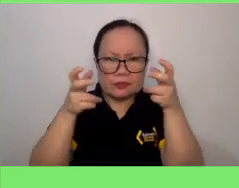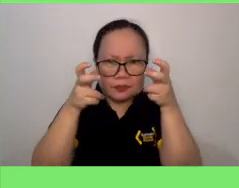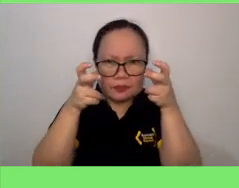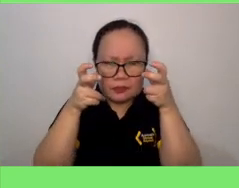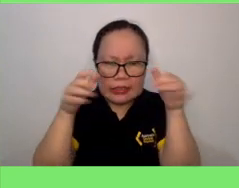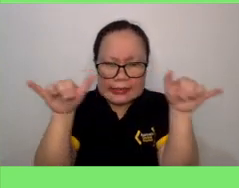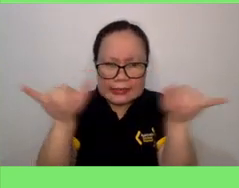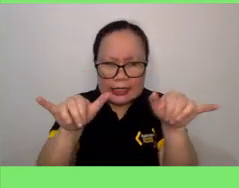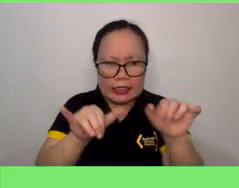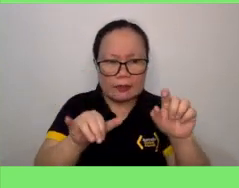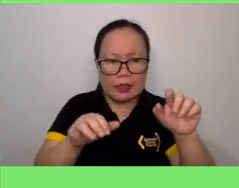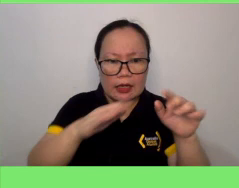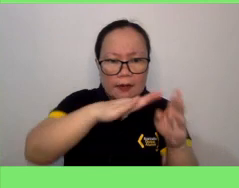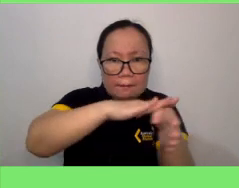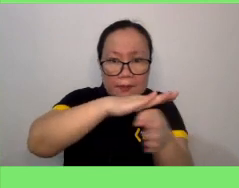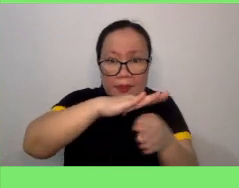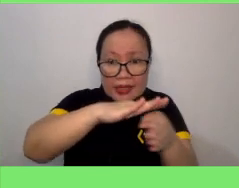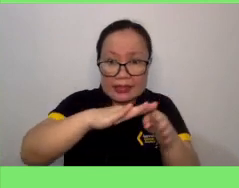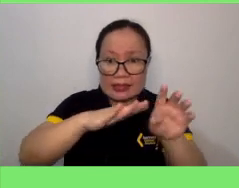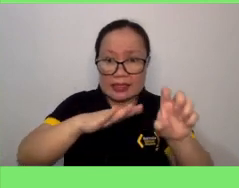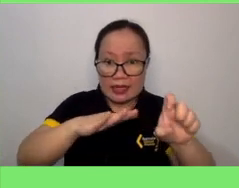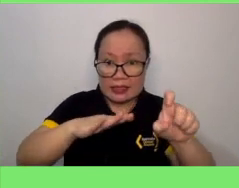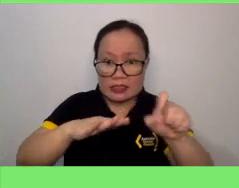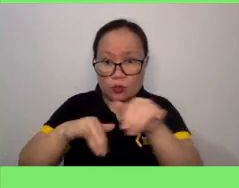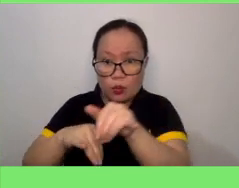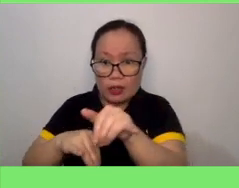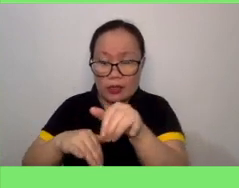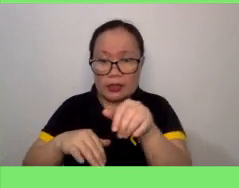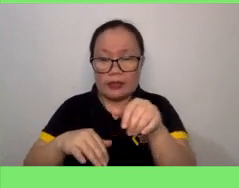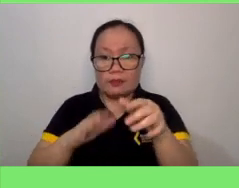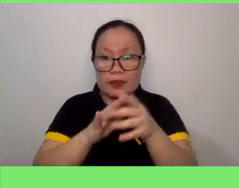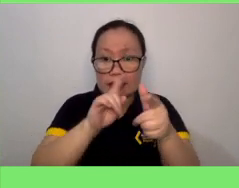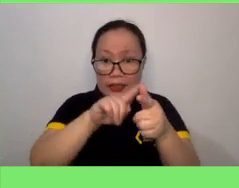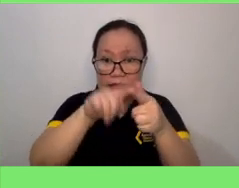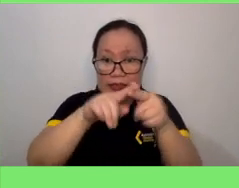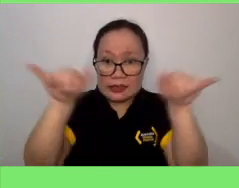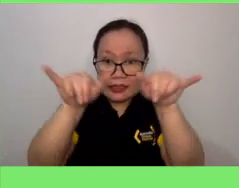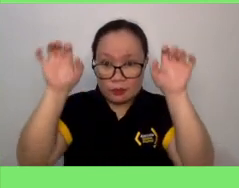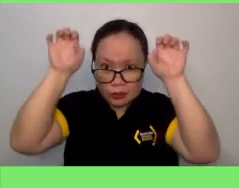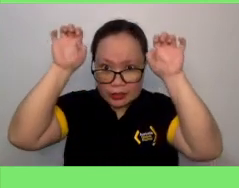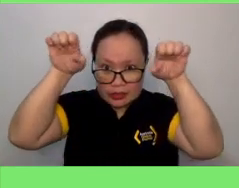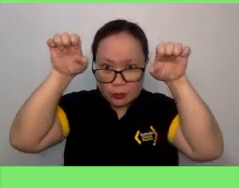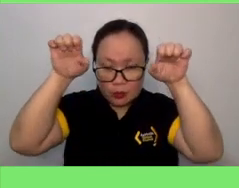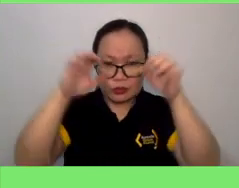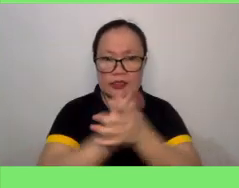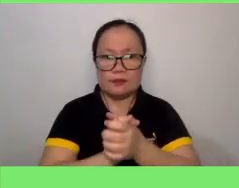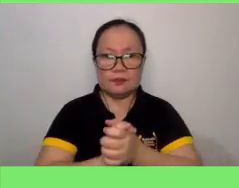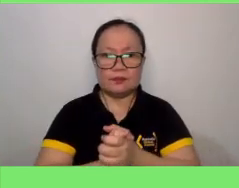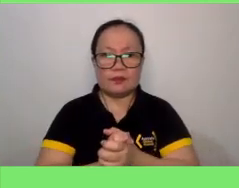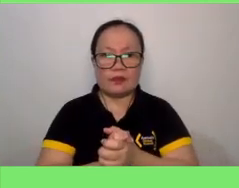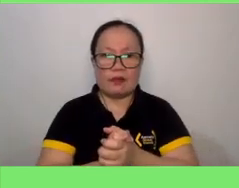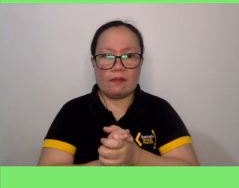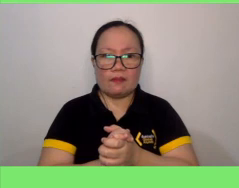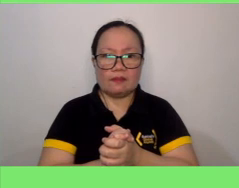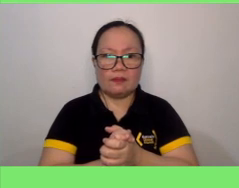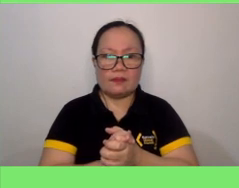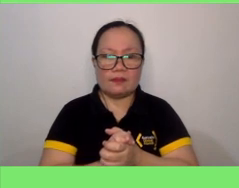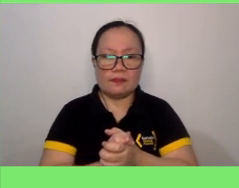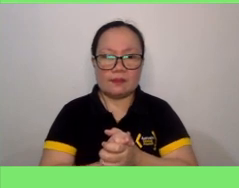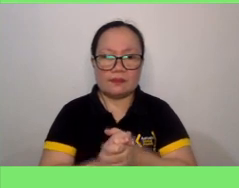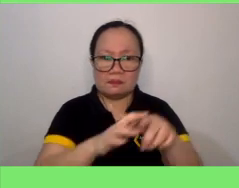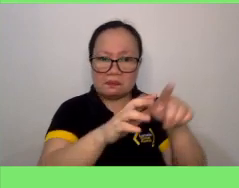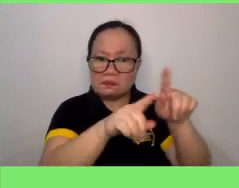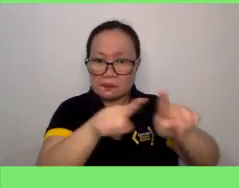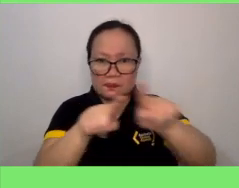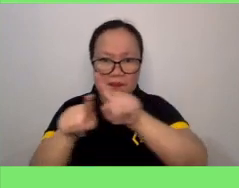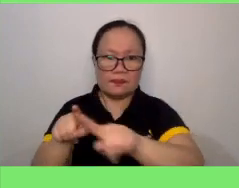Kasi ito ay may cube dito. Ito naman, hindi rin sila same. Bakit? Tingnan mabuti ha. Minsan dito tayo